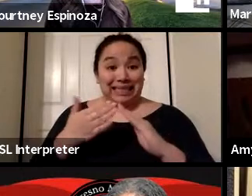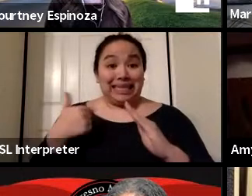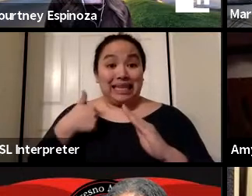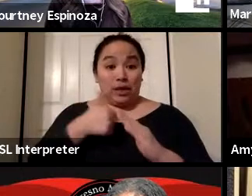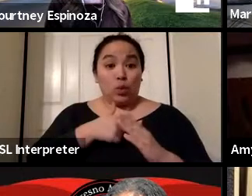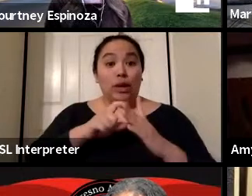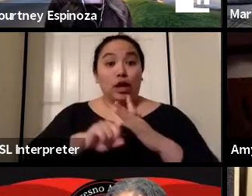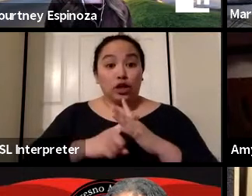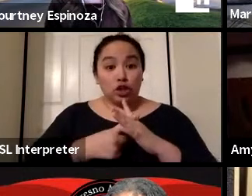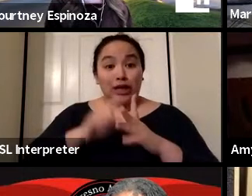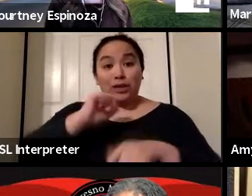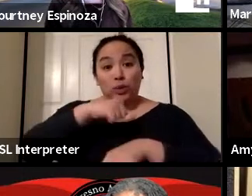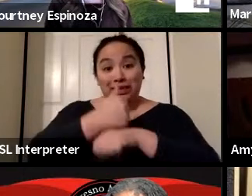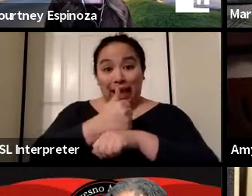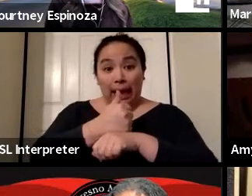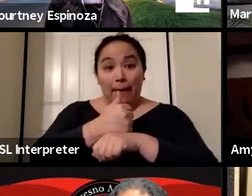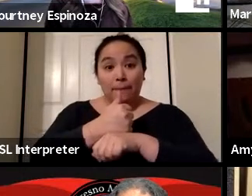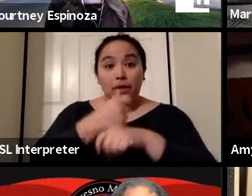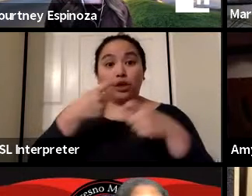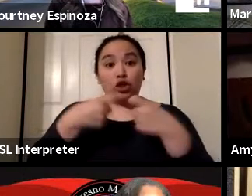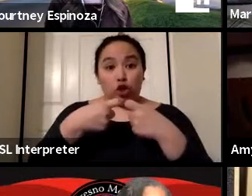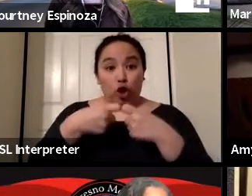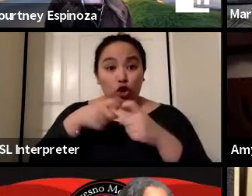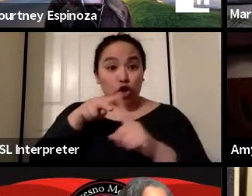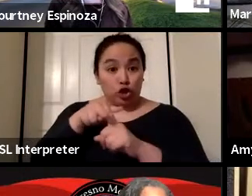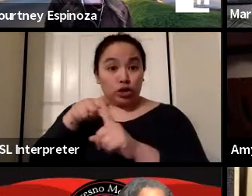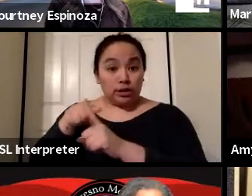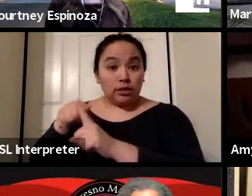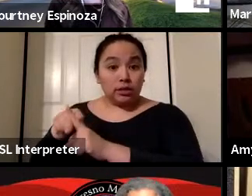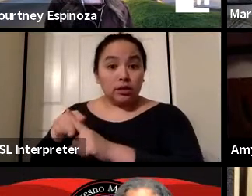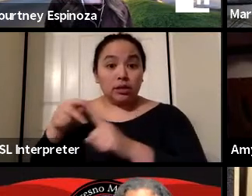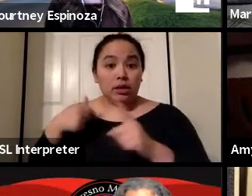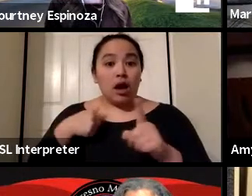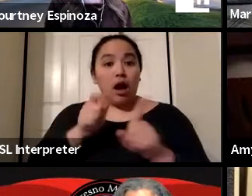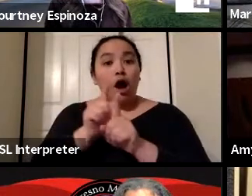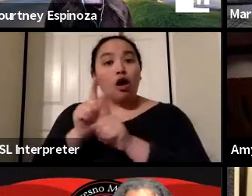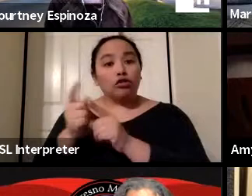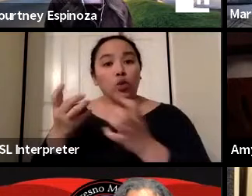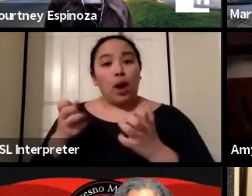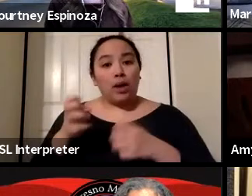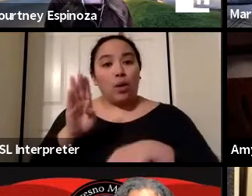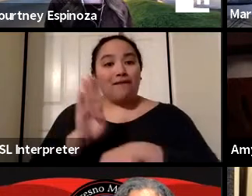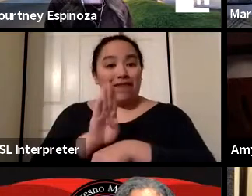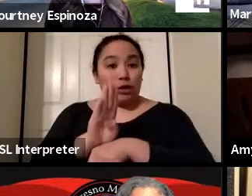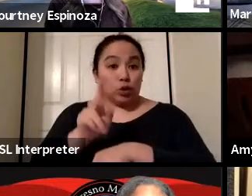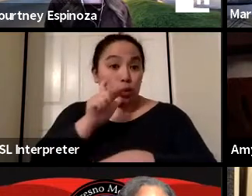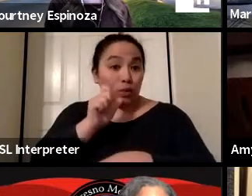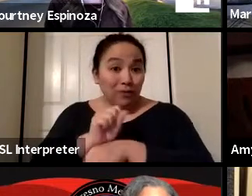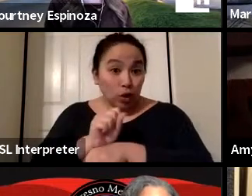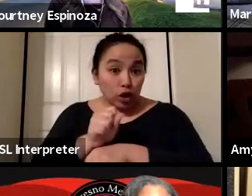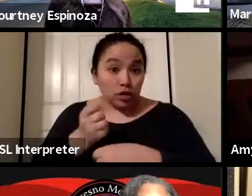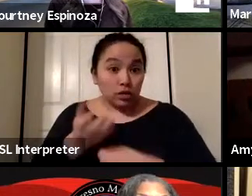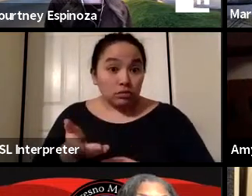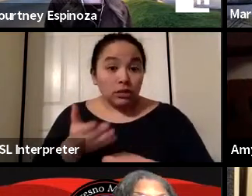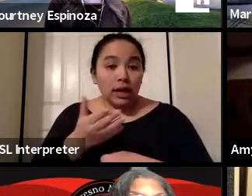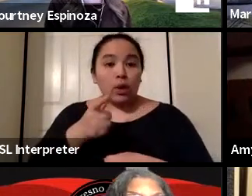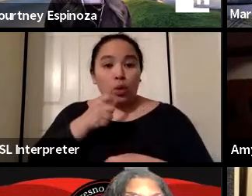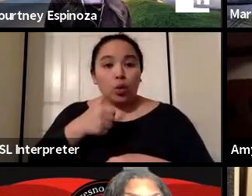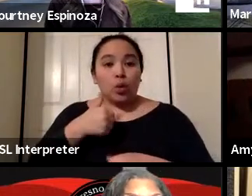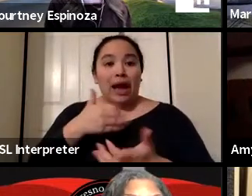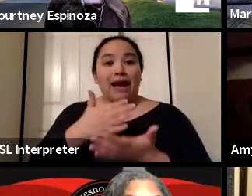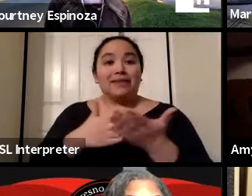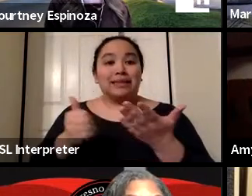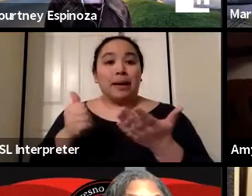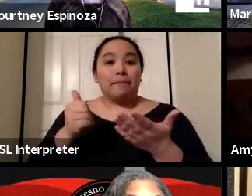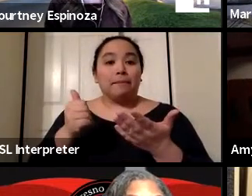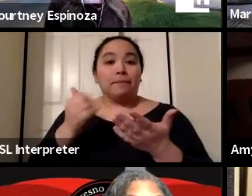set up charging stations. So I want to be able to get some references to vendors that have worked locally and have some experiences with our local